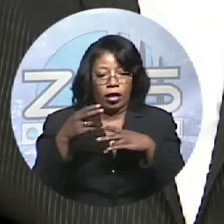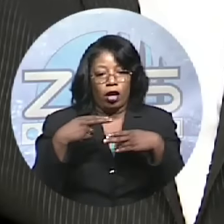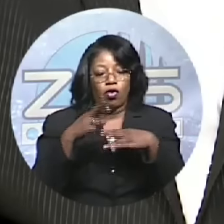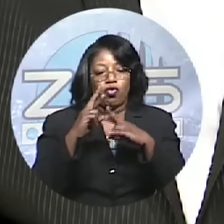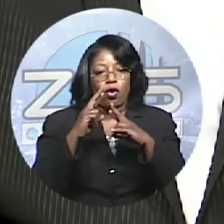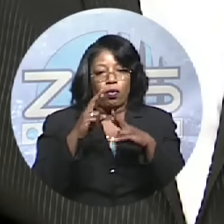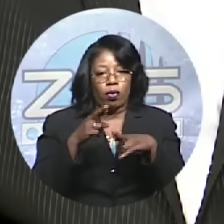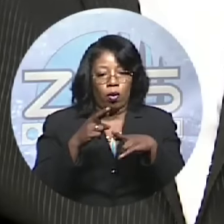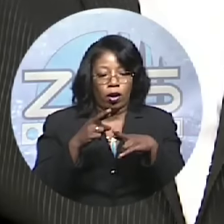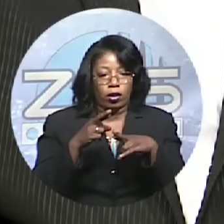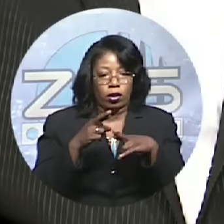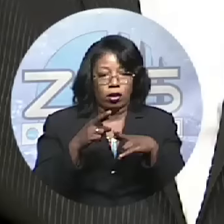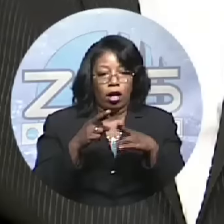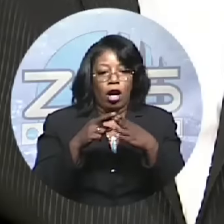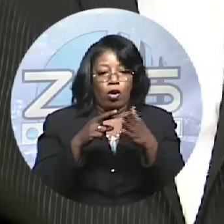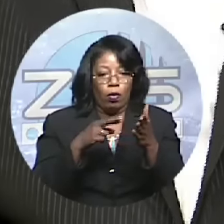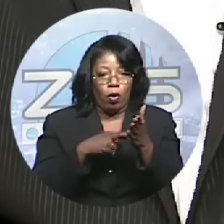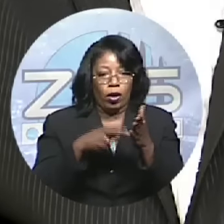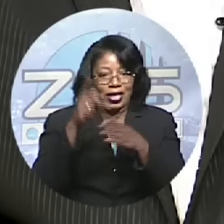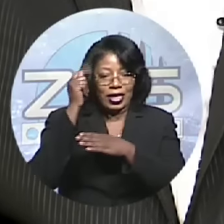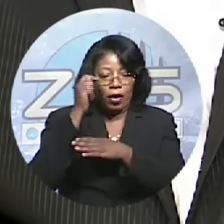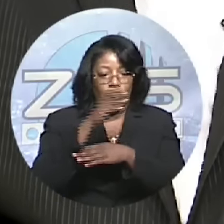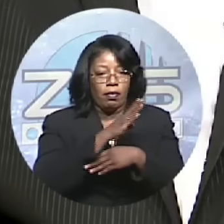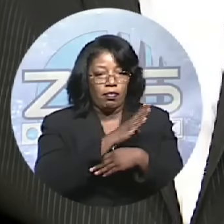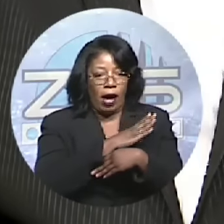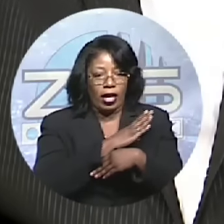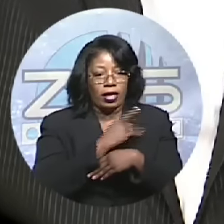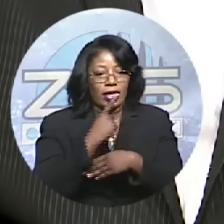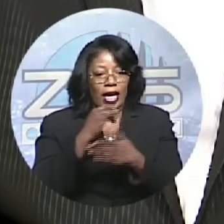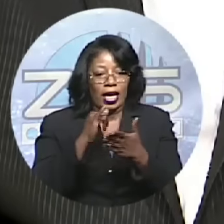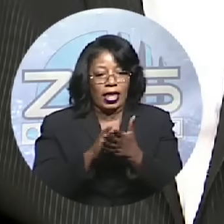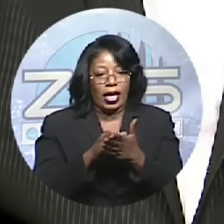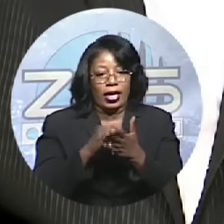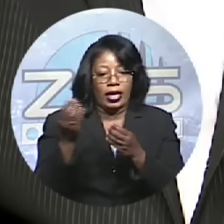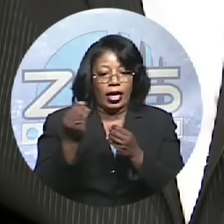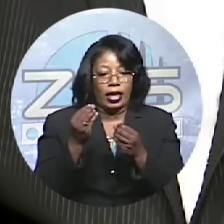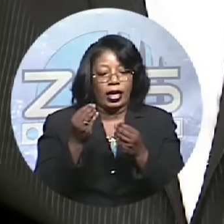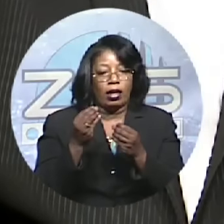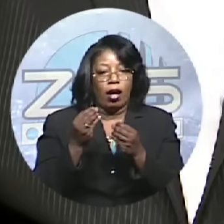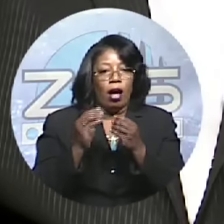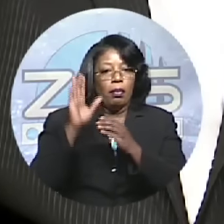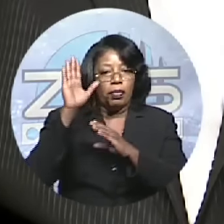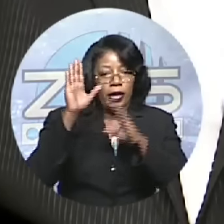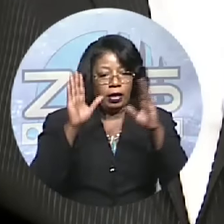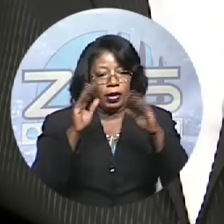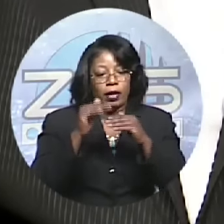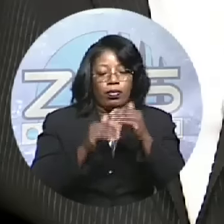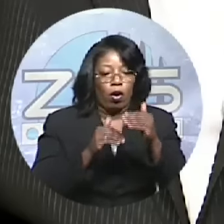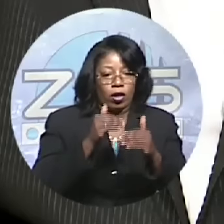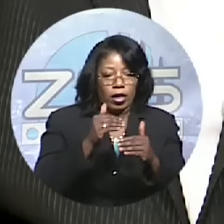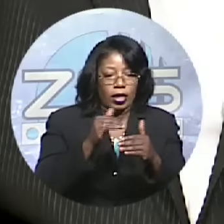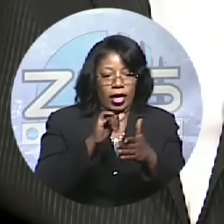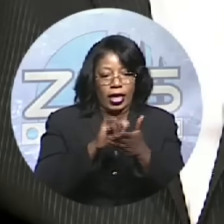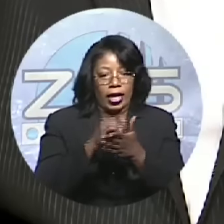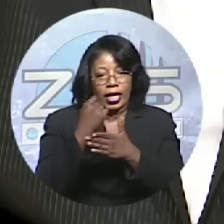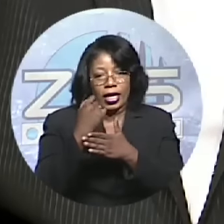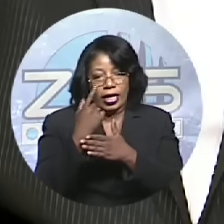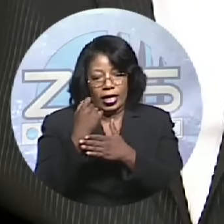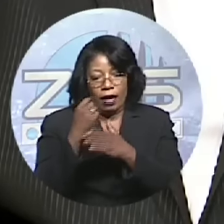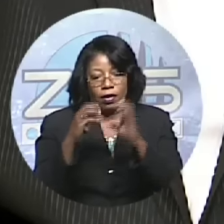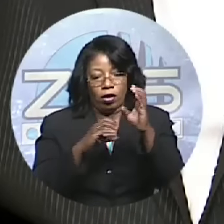by the Auditor General, Terrence Bastian, claiming there was no competitive bidding process and that 11 contractors were paid